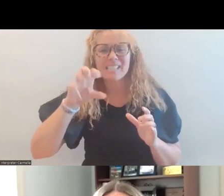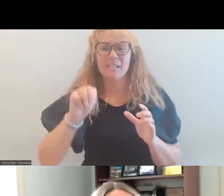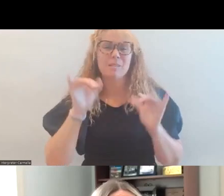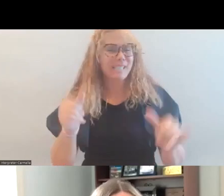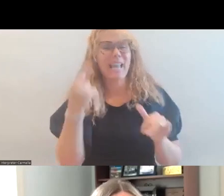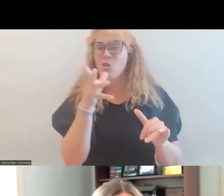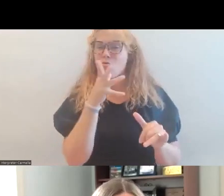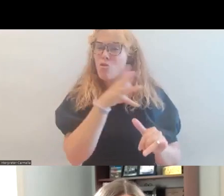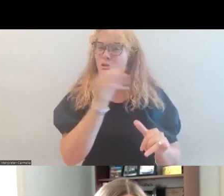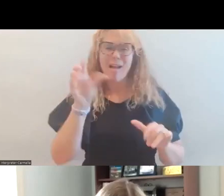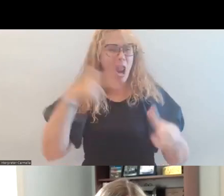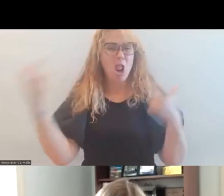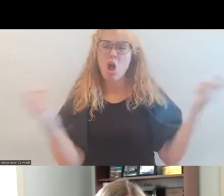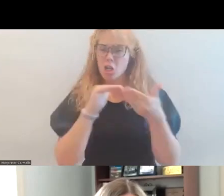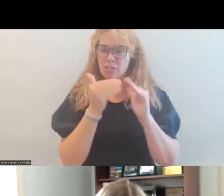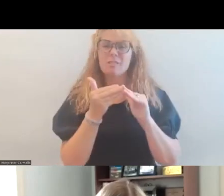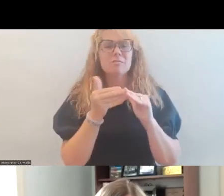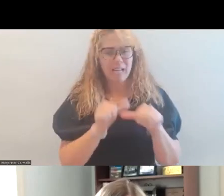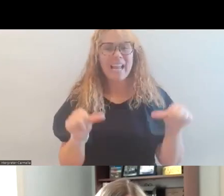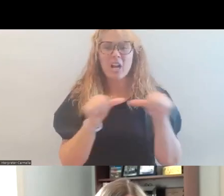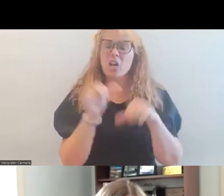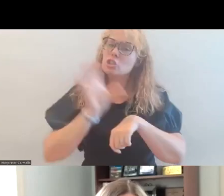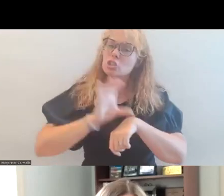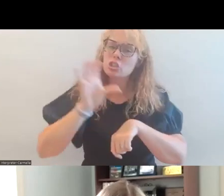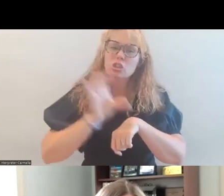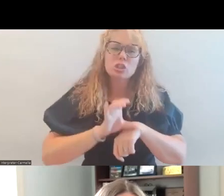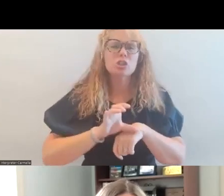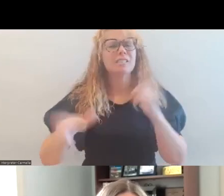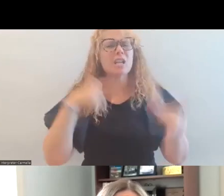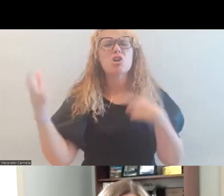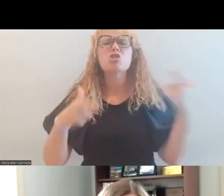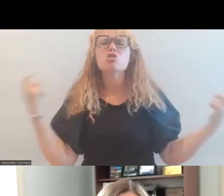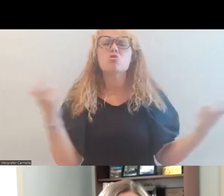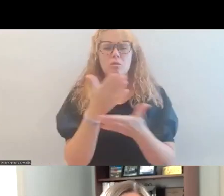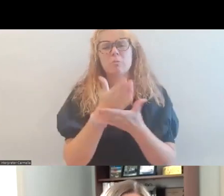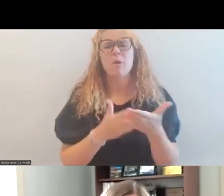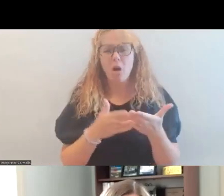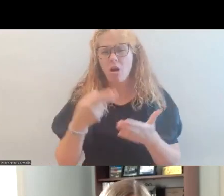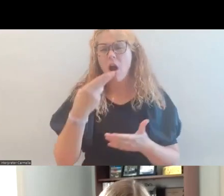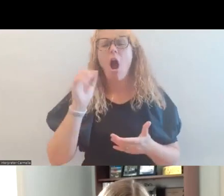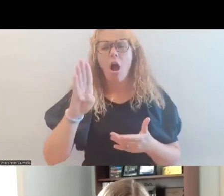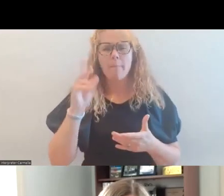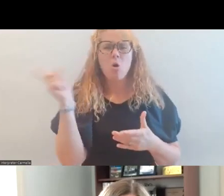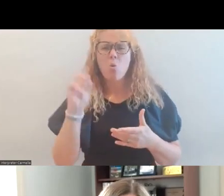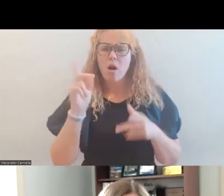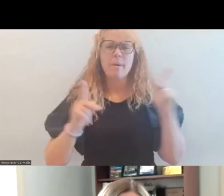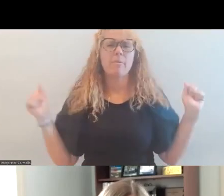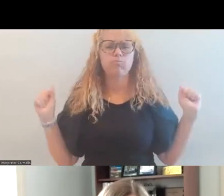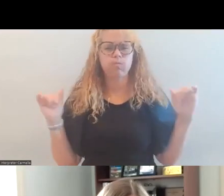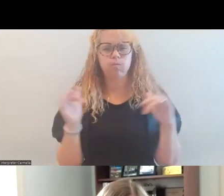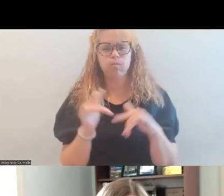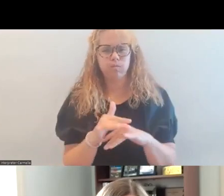and even our larger metropolitan areas. Church is a huge hub where people come together.